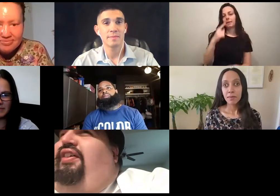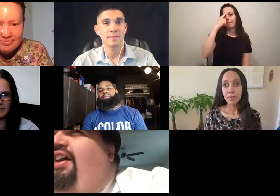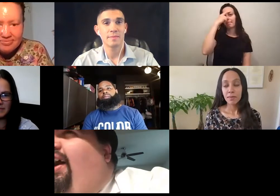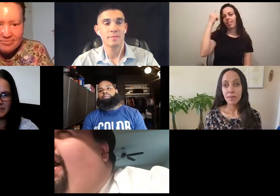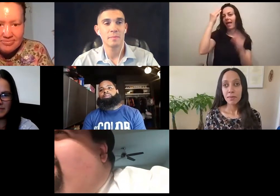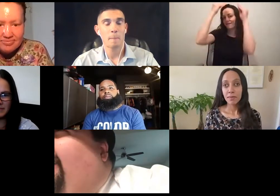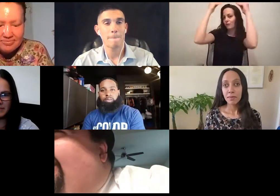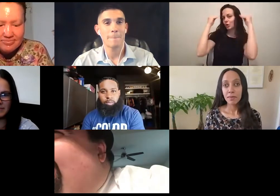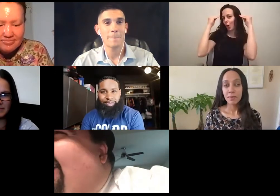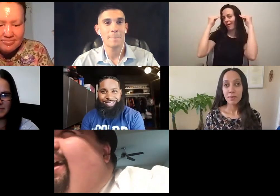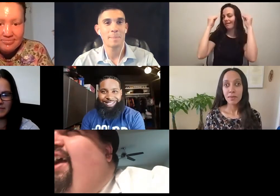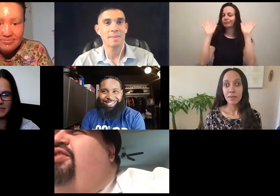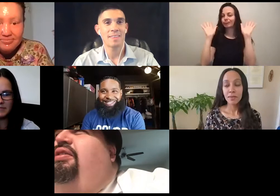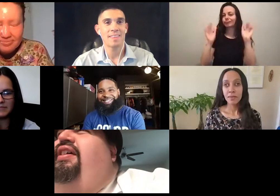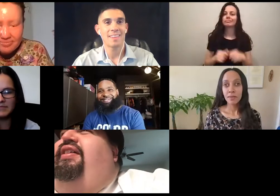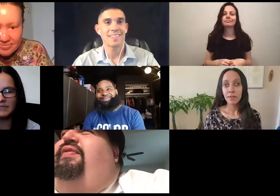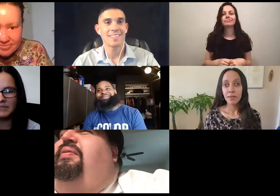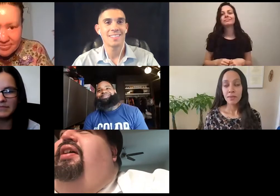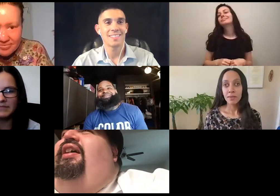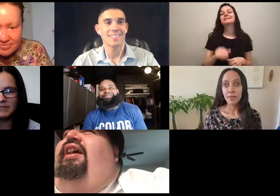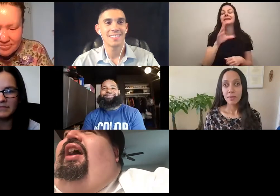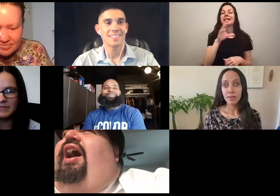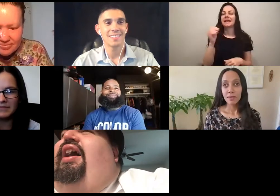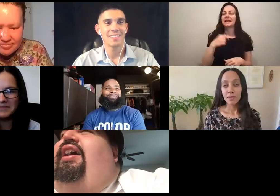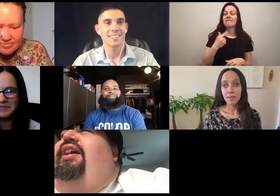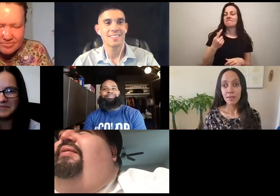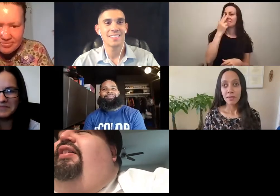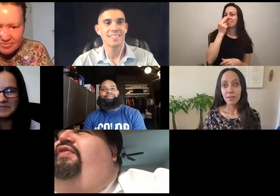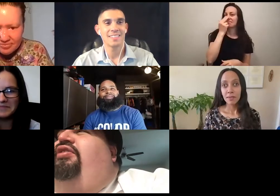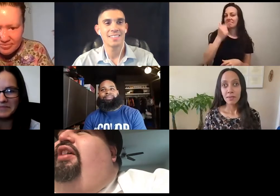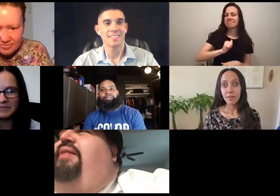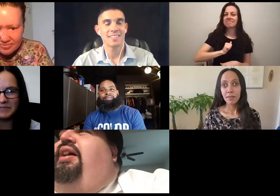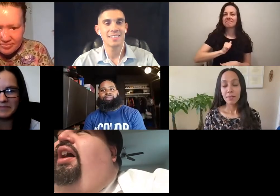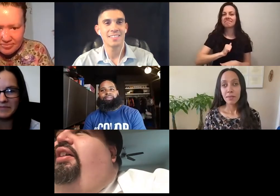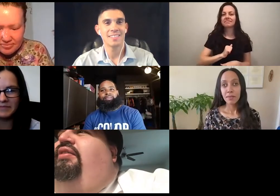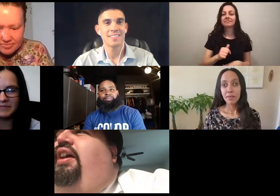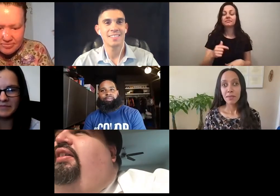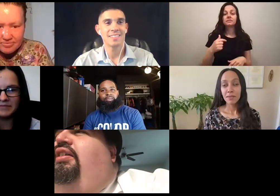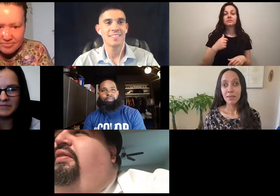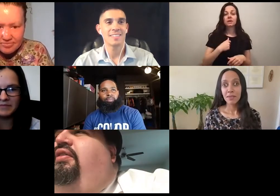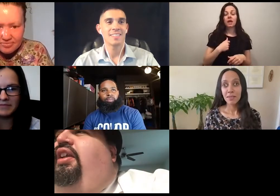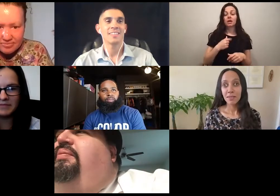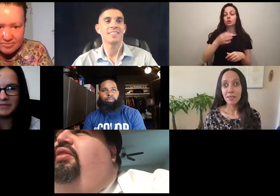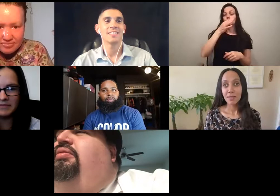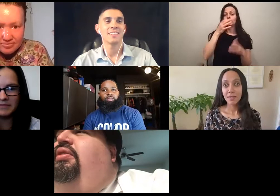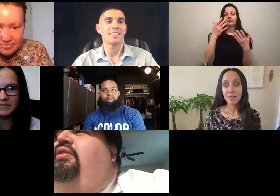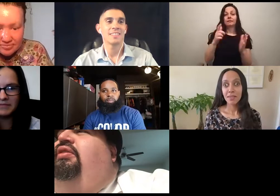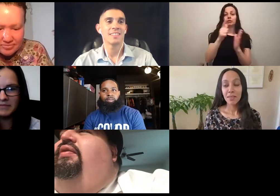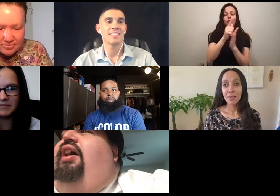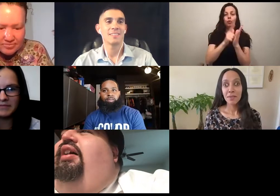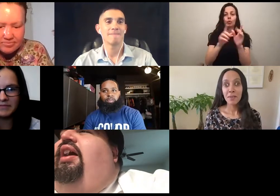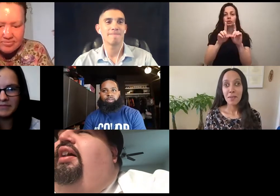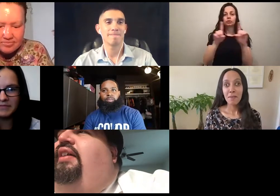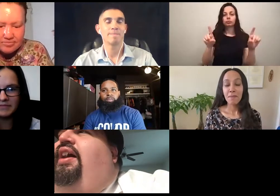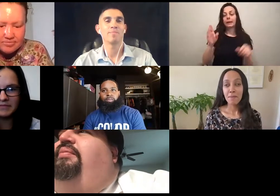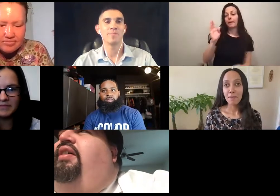myself, and a quirky sense of humor. I am finishing up my law degree at the University of Baltimore School of